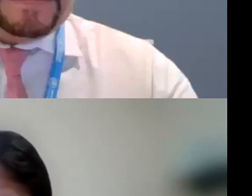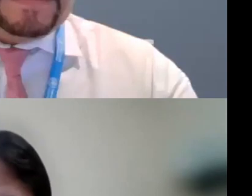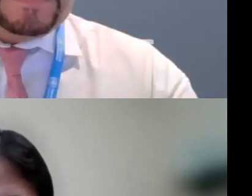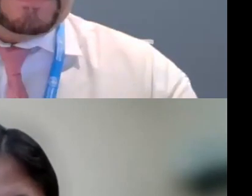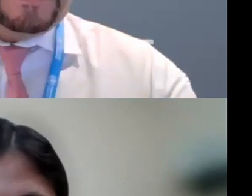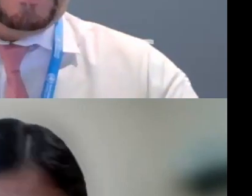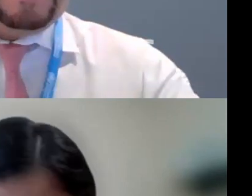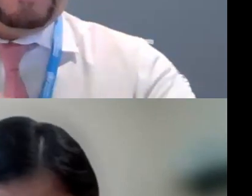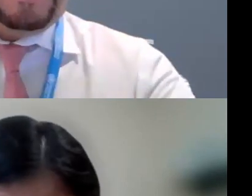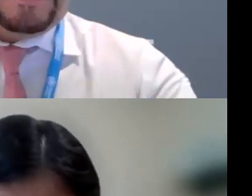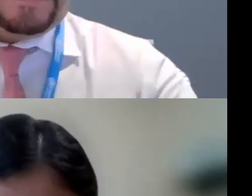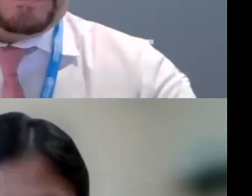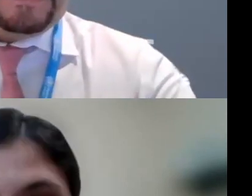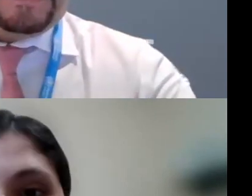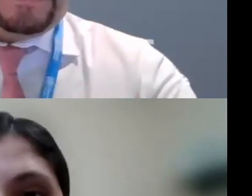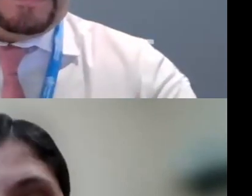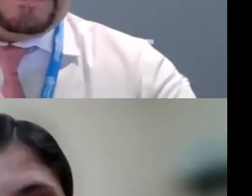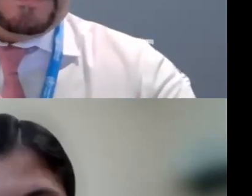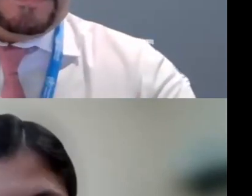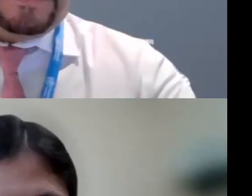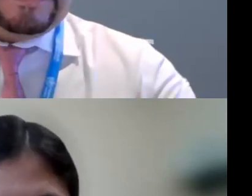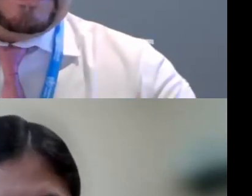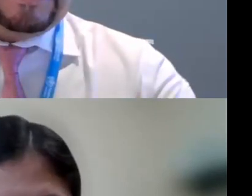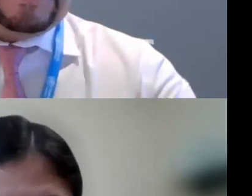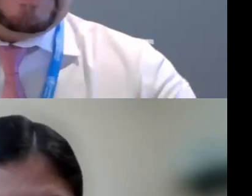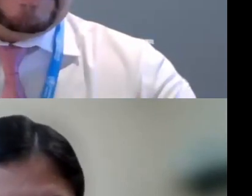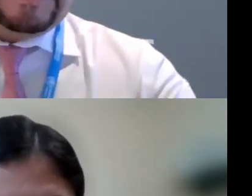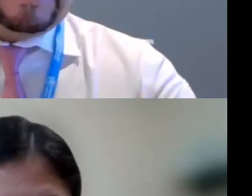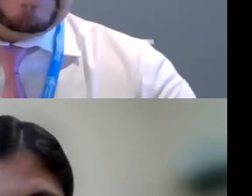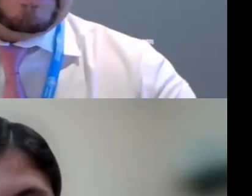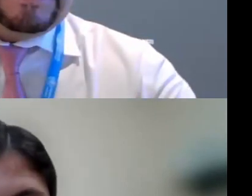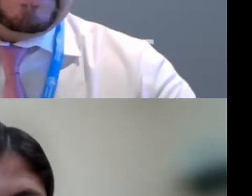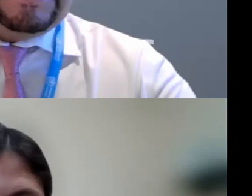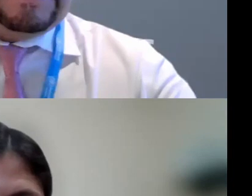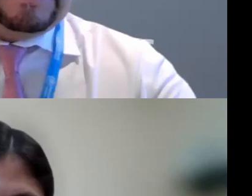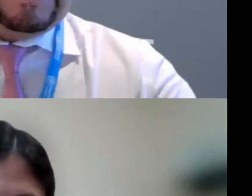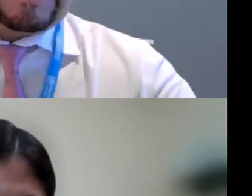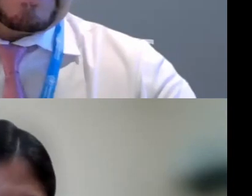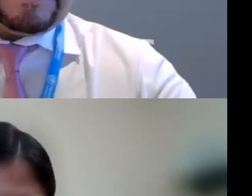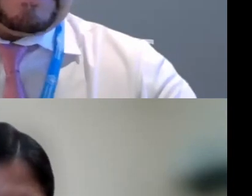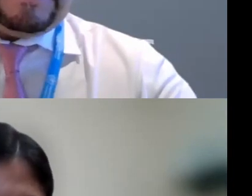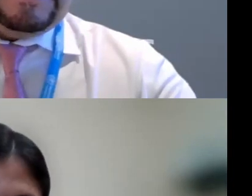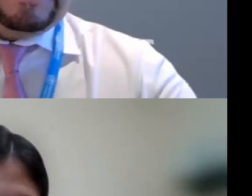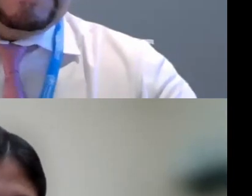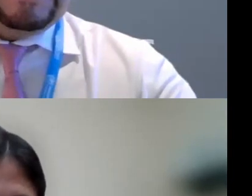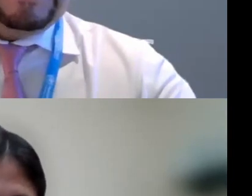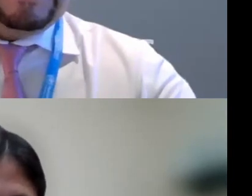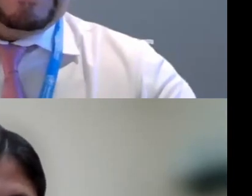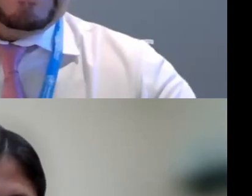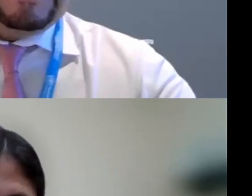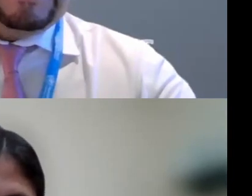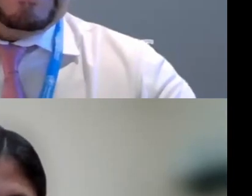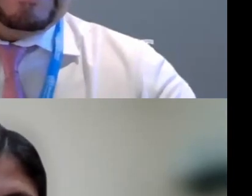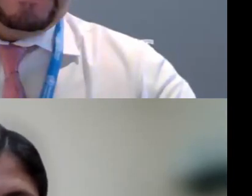Thank you, Alex. it is very important to have the participation of people